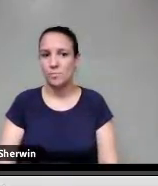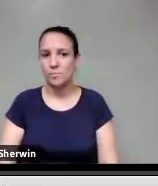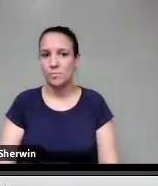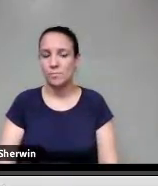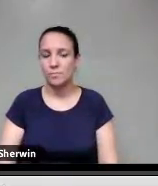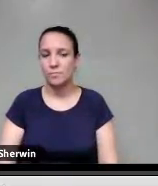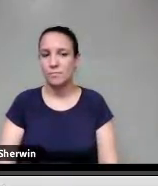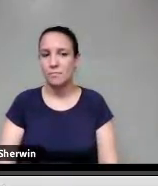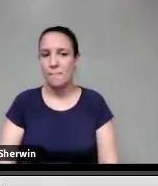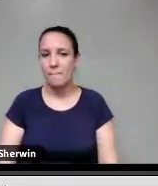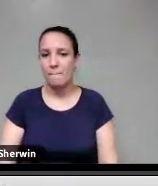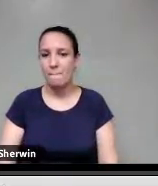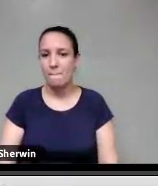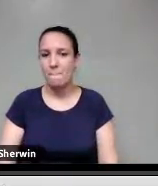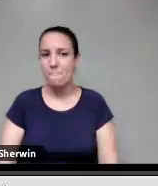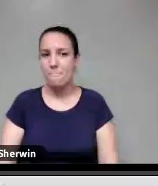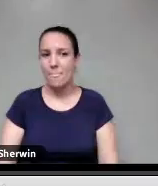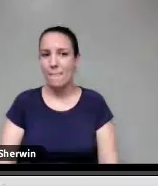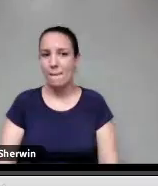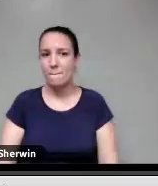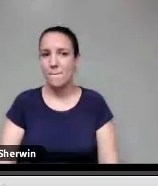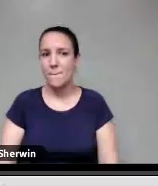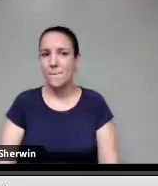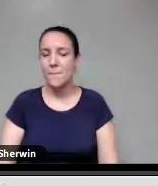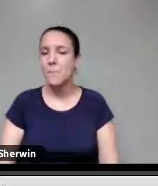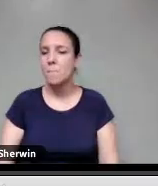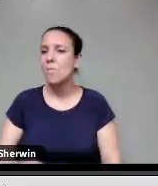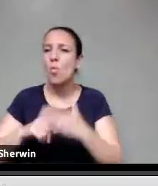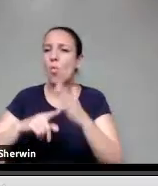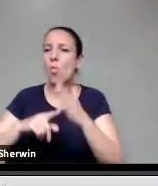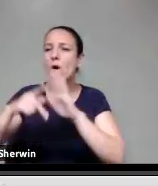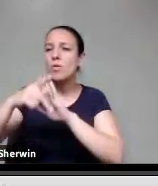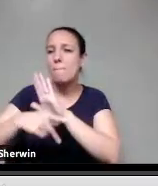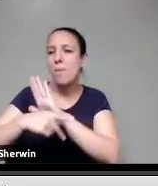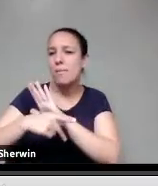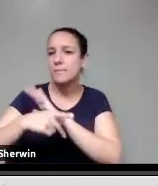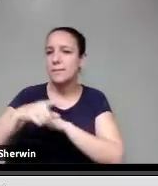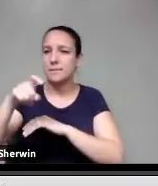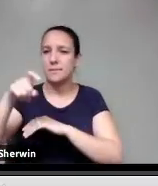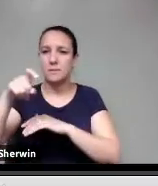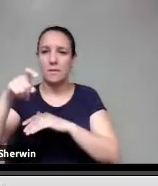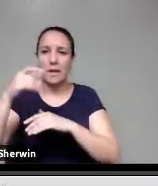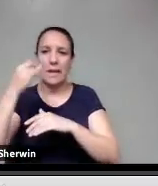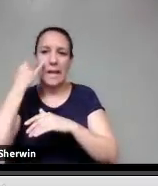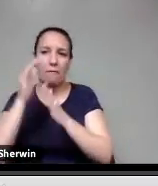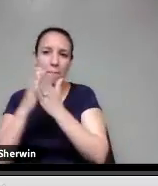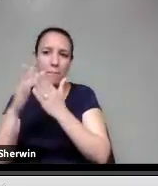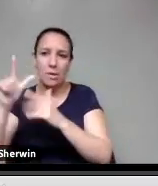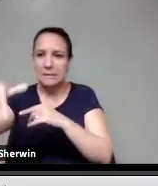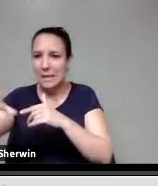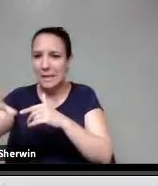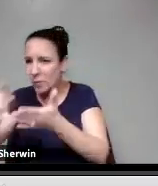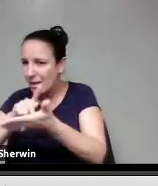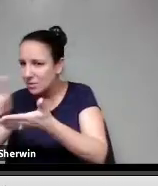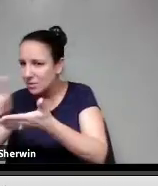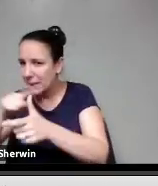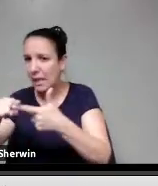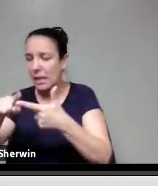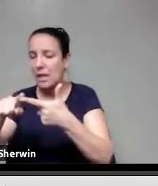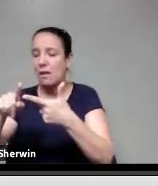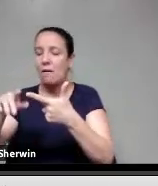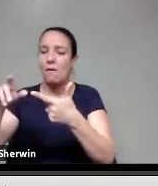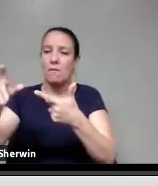and rules? Do we have to have library cards? Do we have to pay fines if it's late? Do we have to do this and that? Some